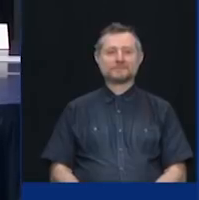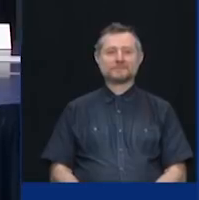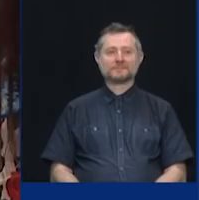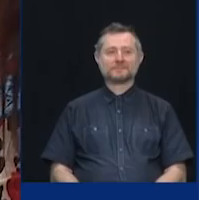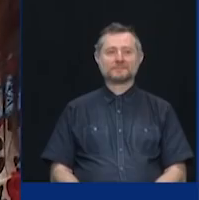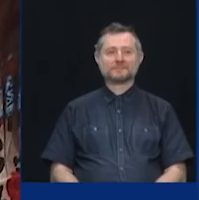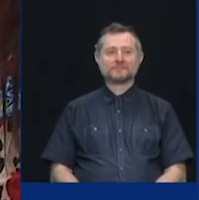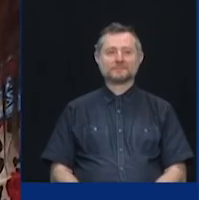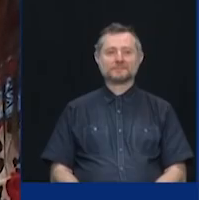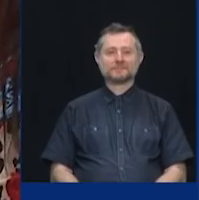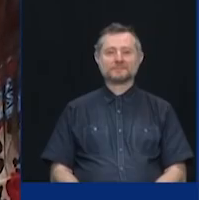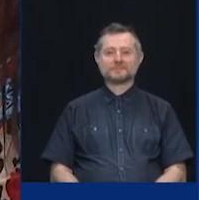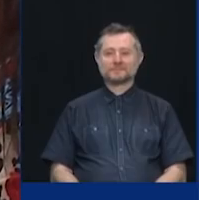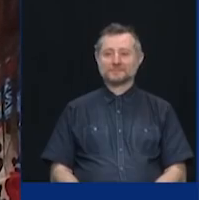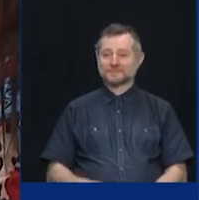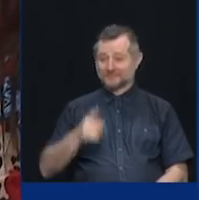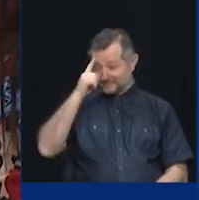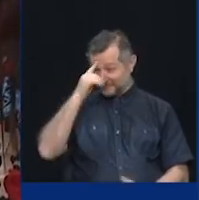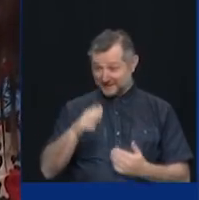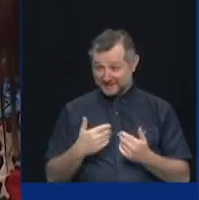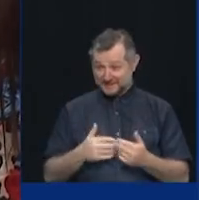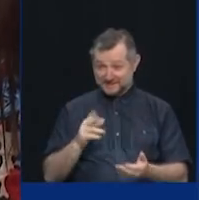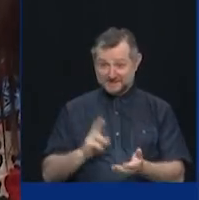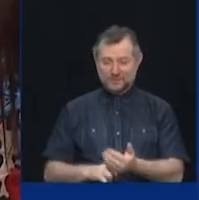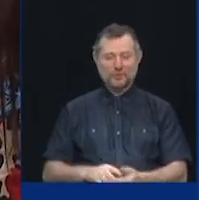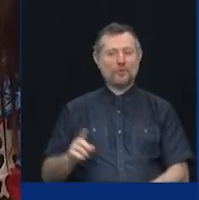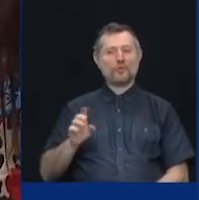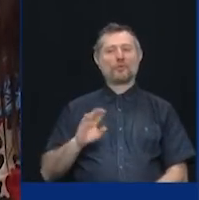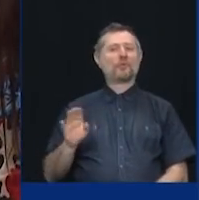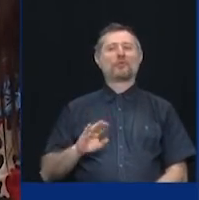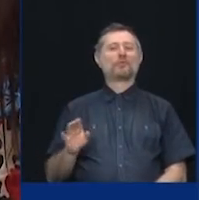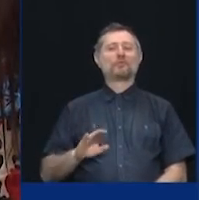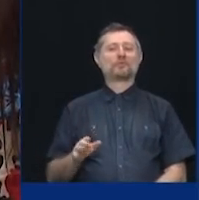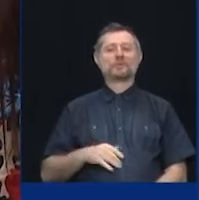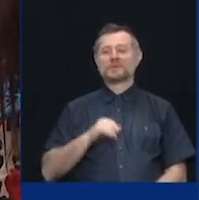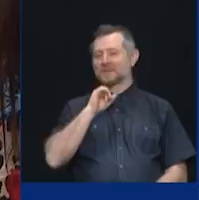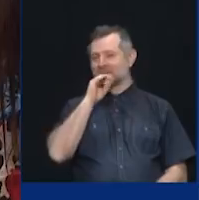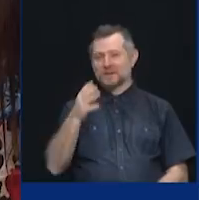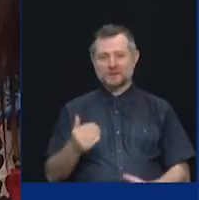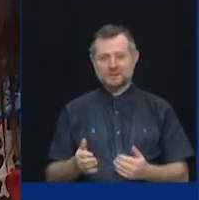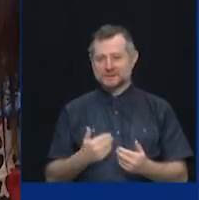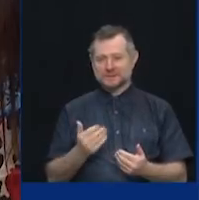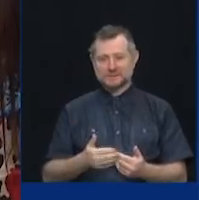You think it's easy to sign a bill? No. Nothing is easy.